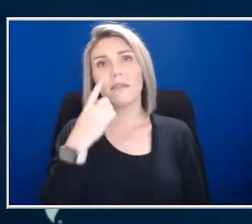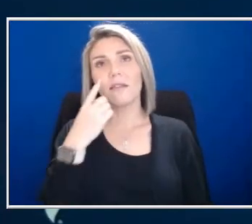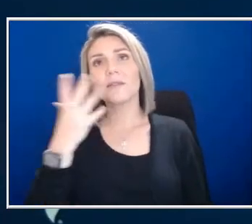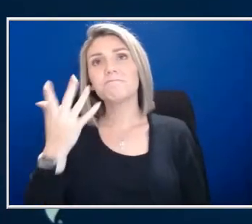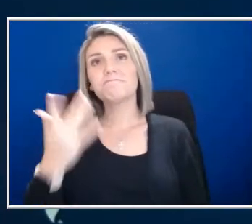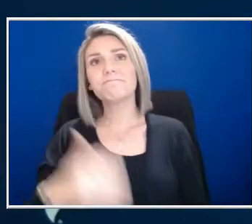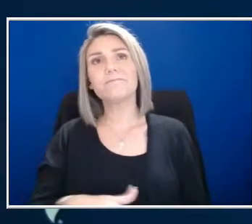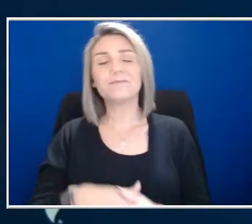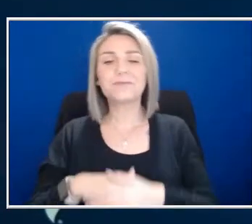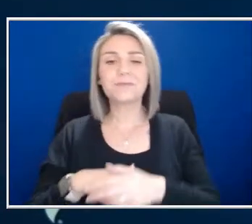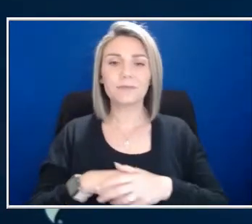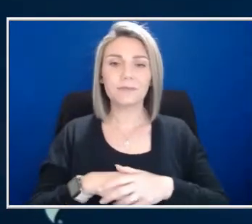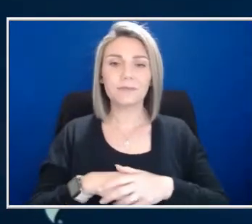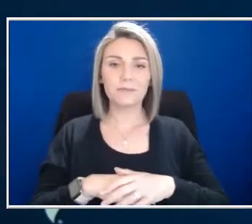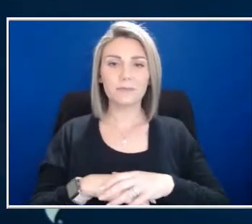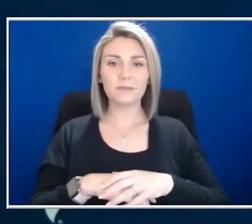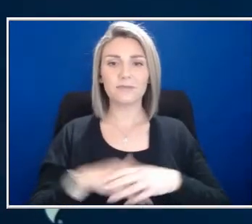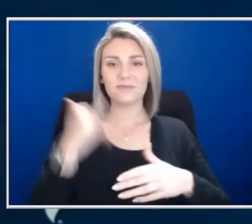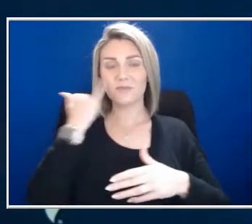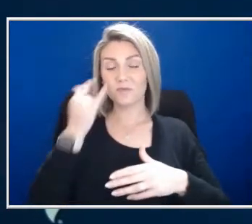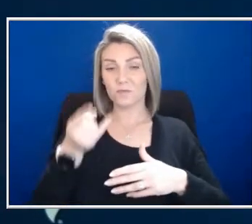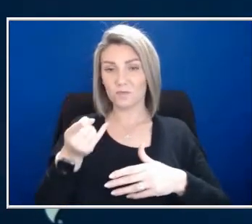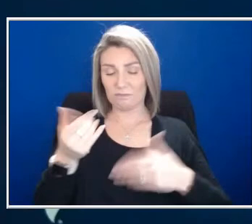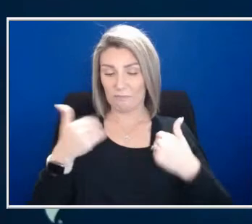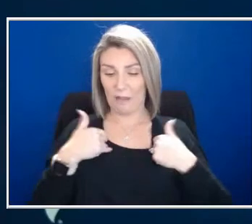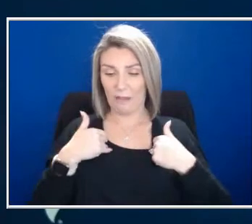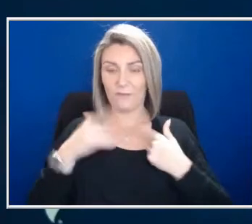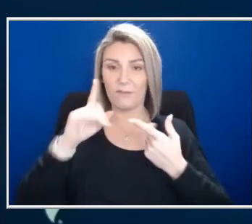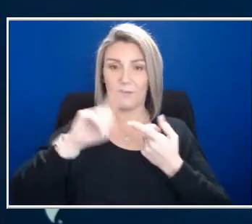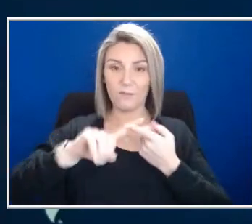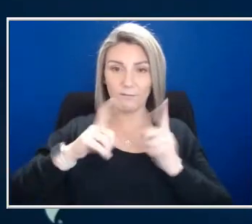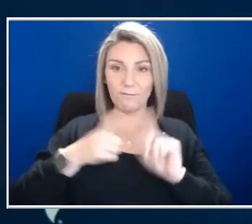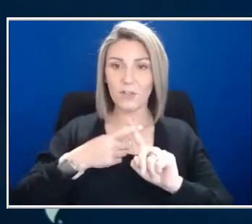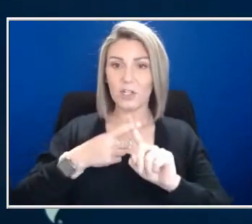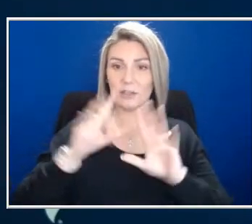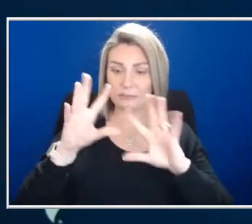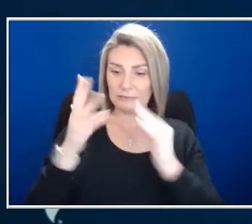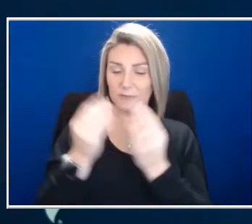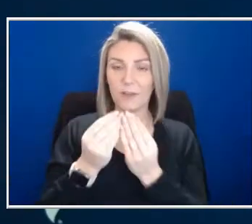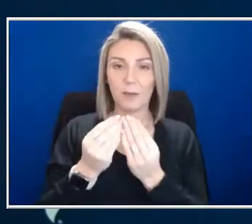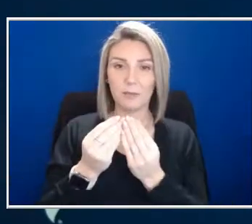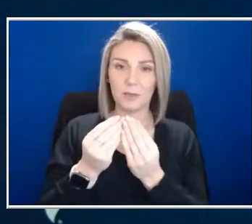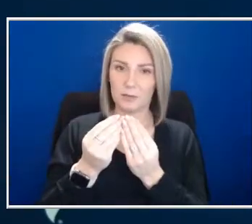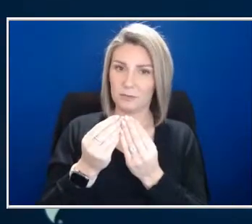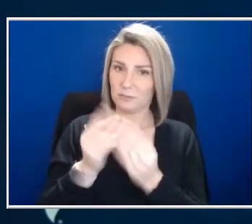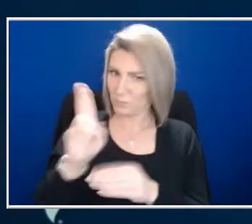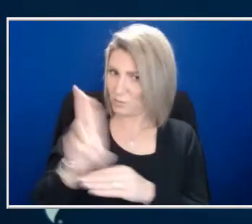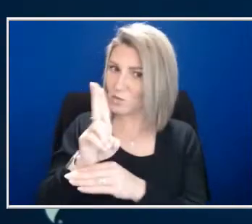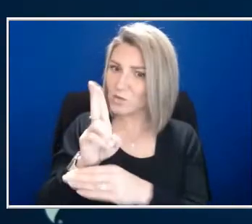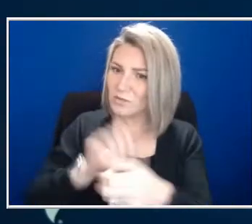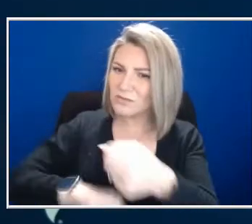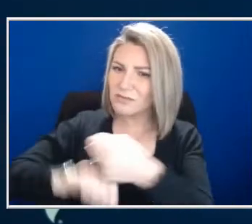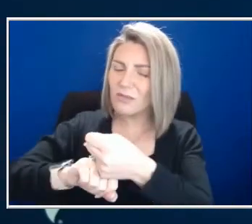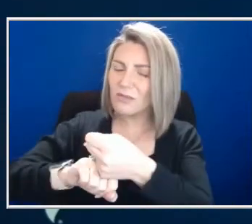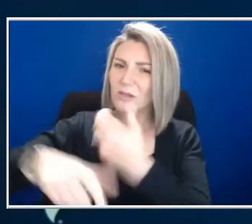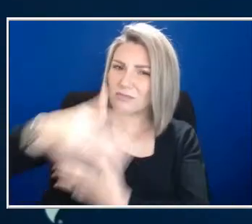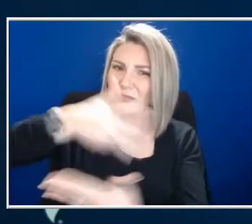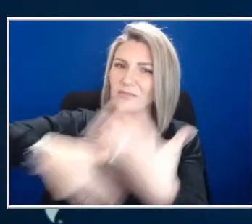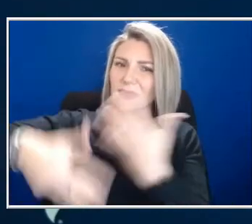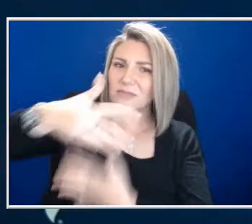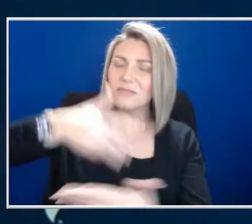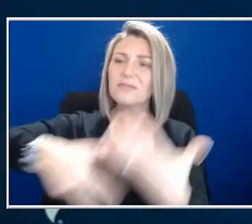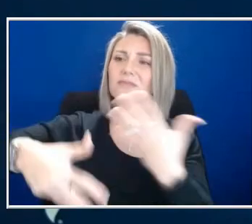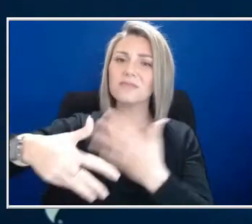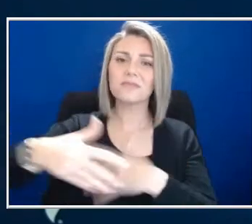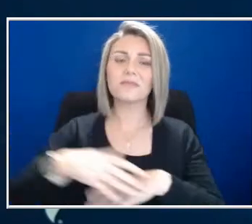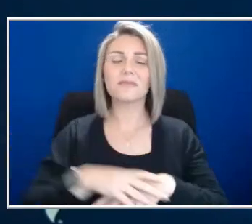if you've got friends and family around you, lean into them. I think that, you know,